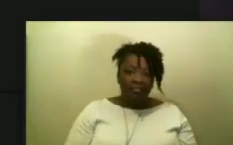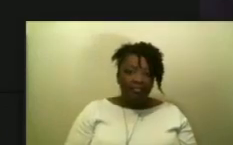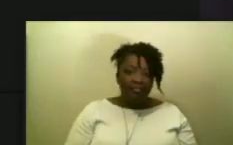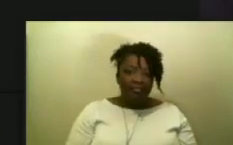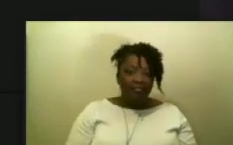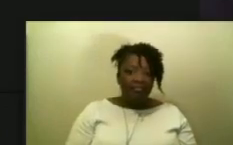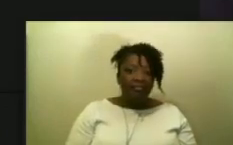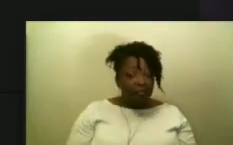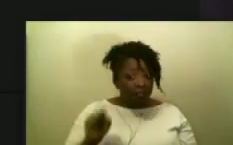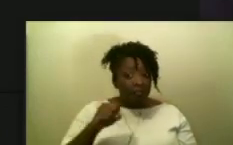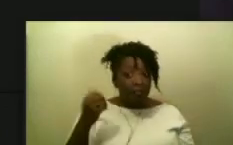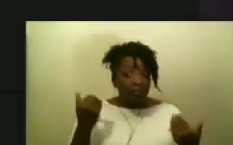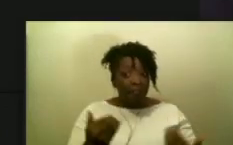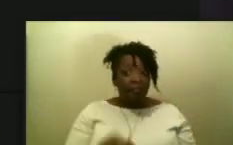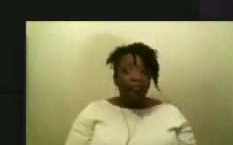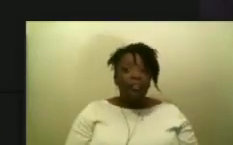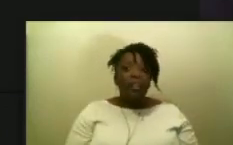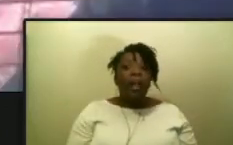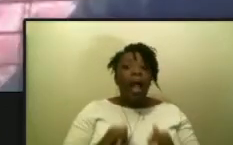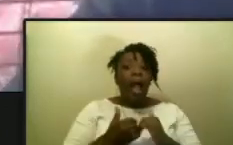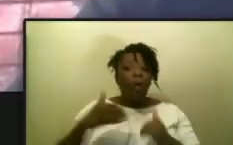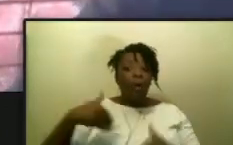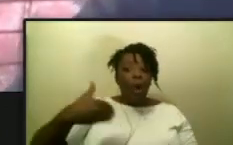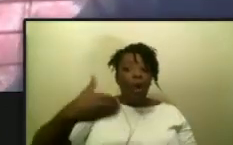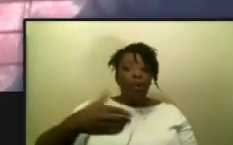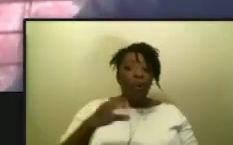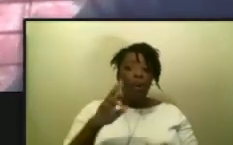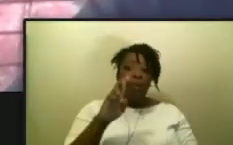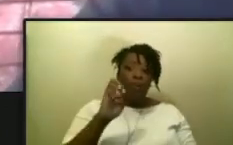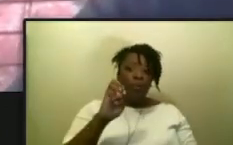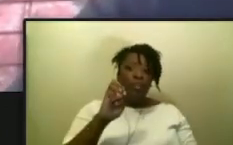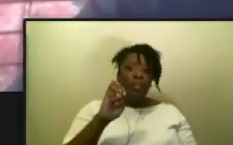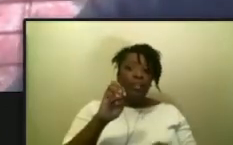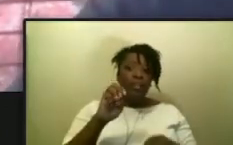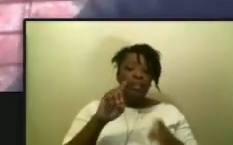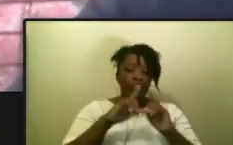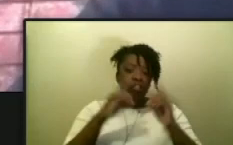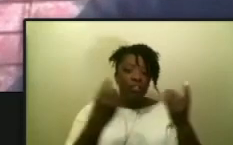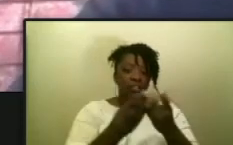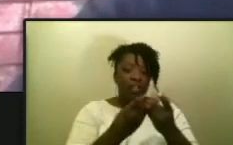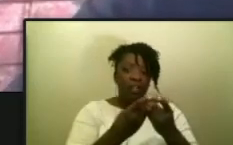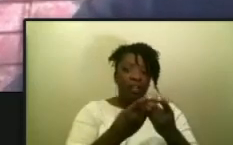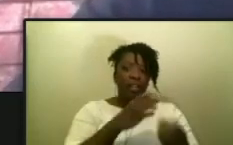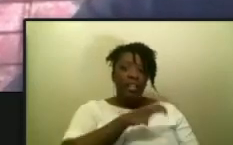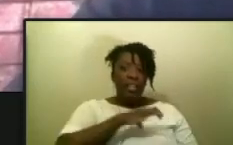Go ahead. Yeah, it's how often is the redistricting commission required to meet?